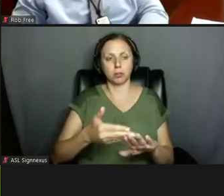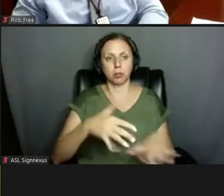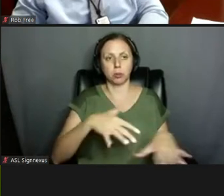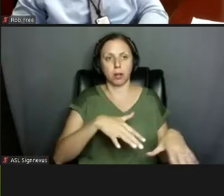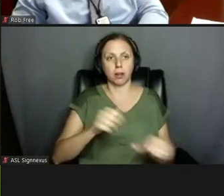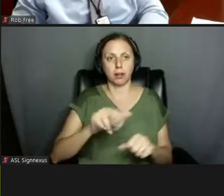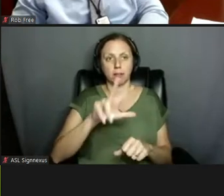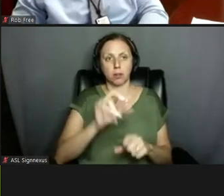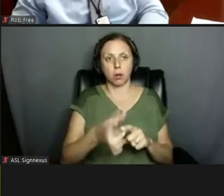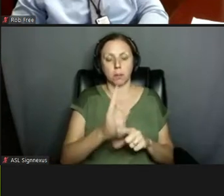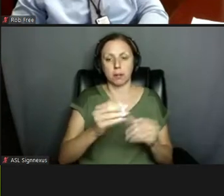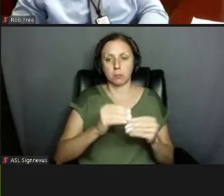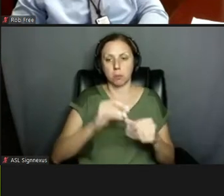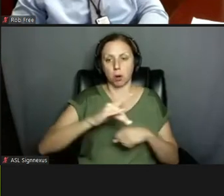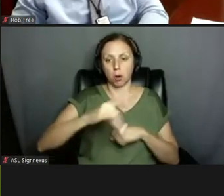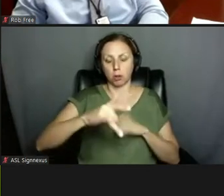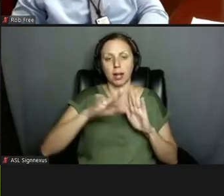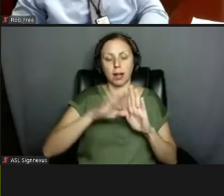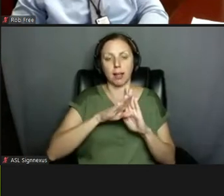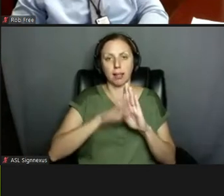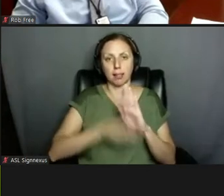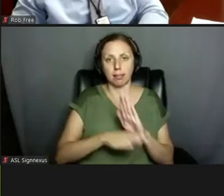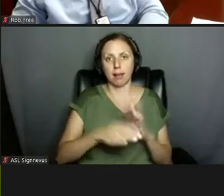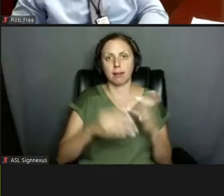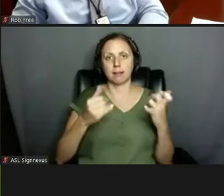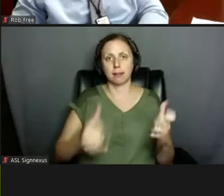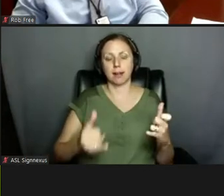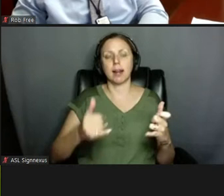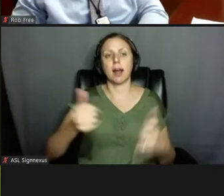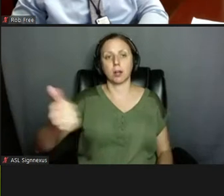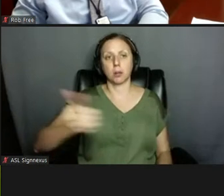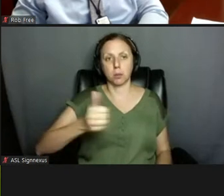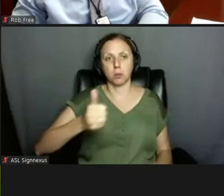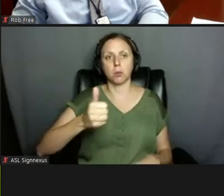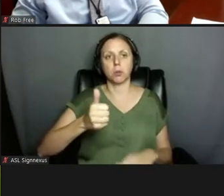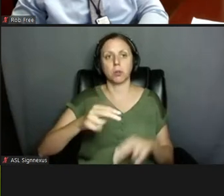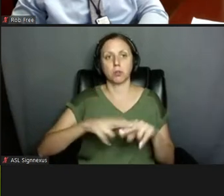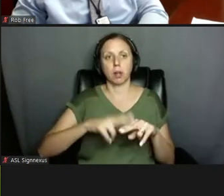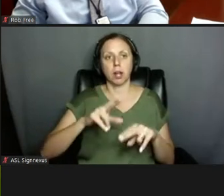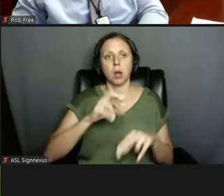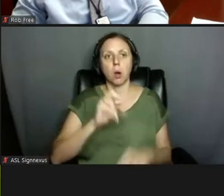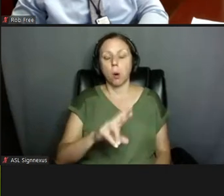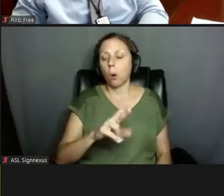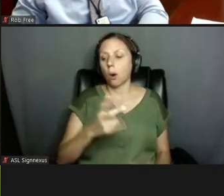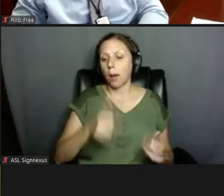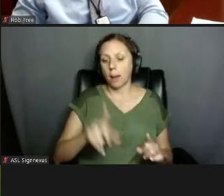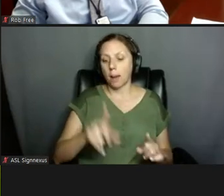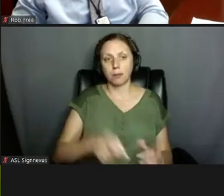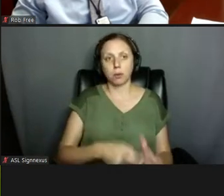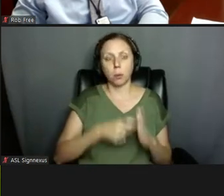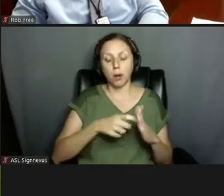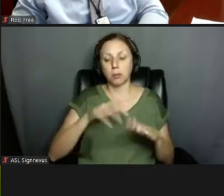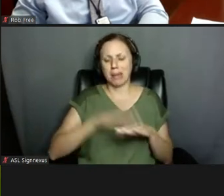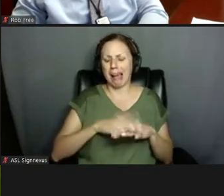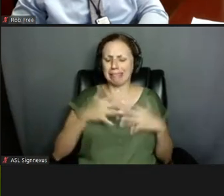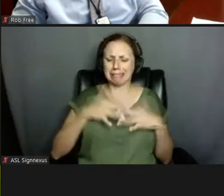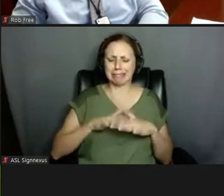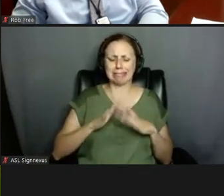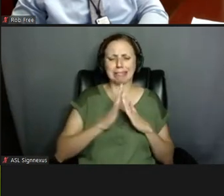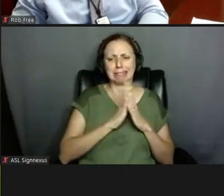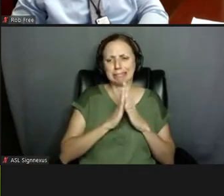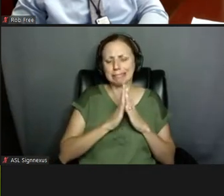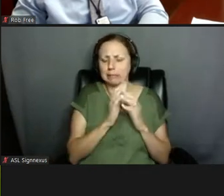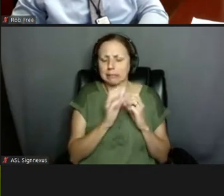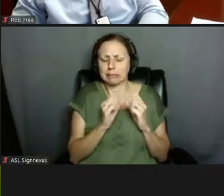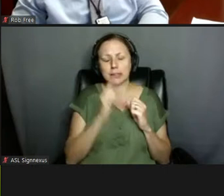commuting time, or be on a very crowded train and not make their 9:30 court call. So again, other